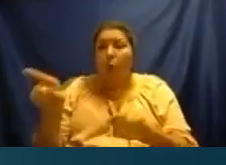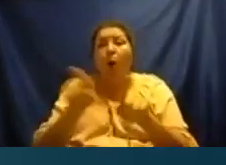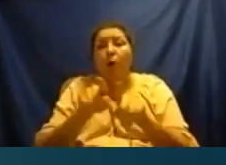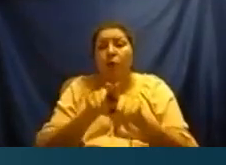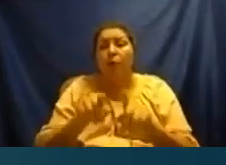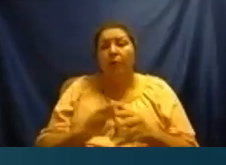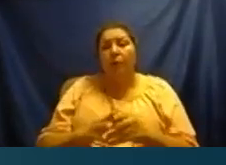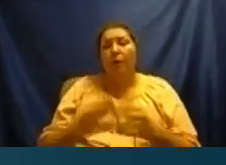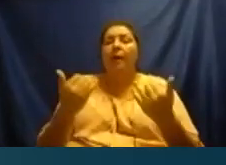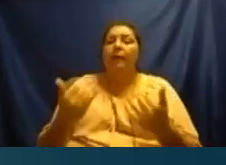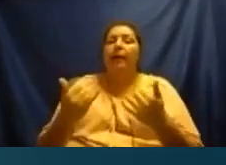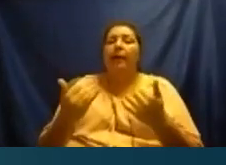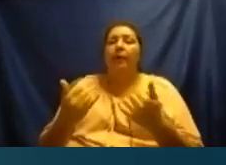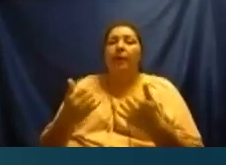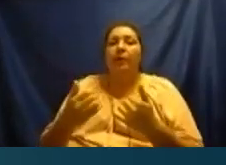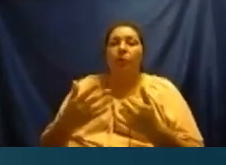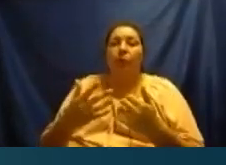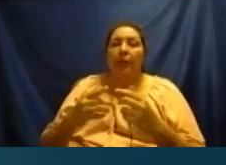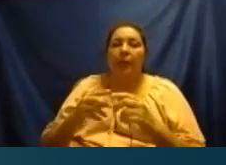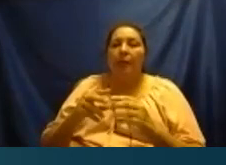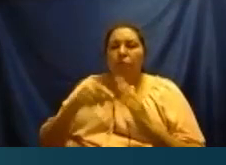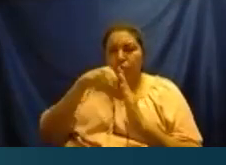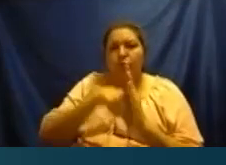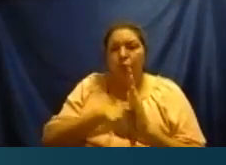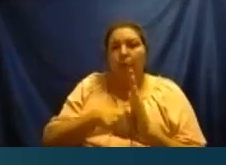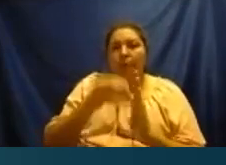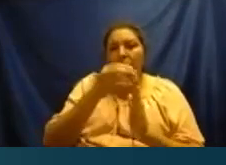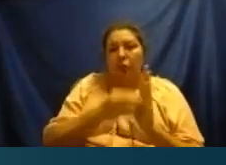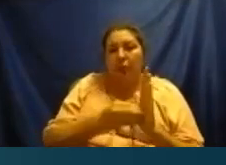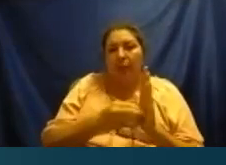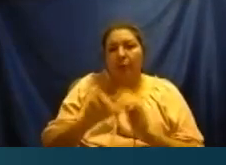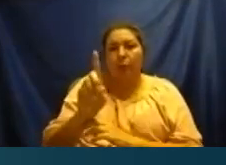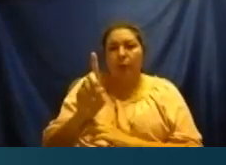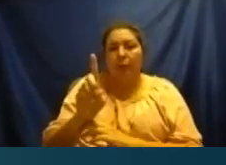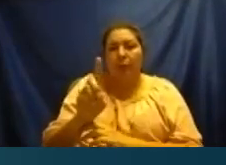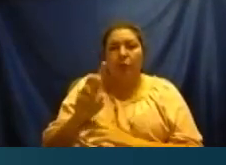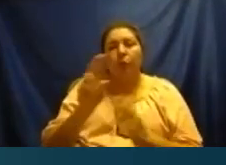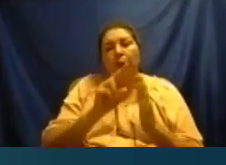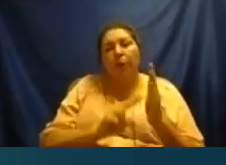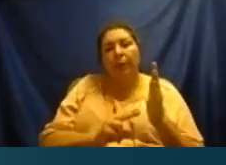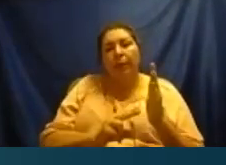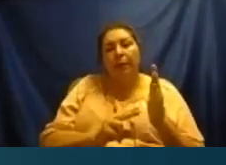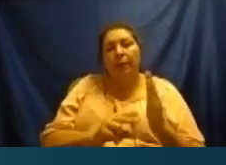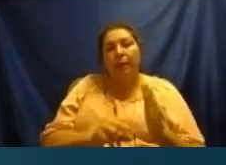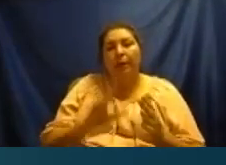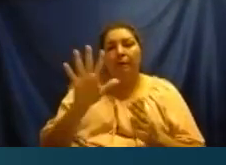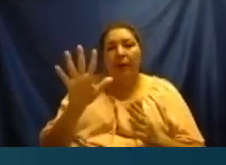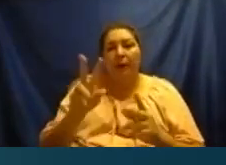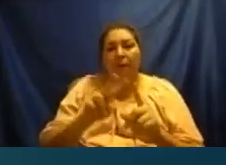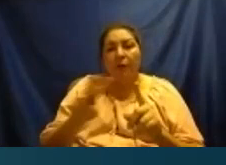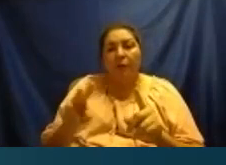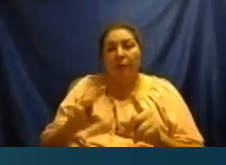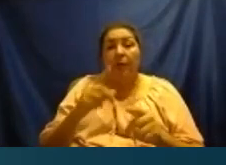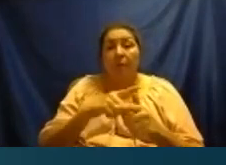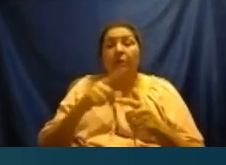Now, as we go on into a little bit further into chapter 1, we read the next 5 verses. Then she